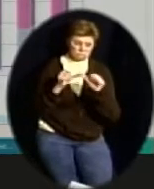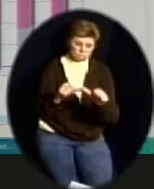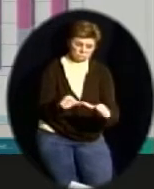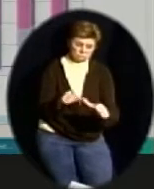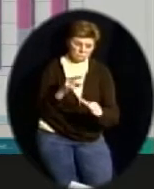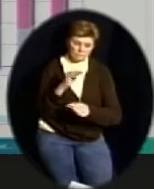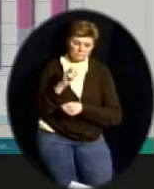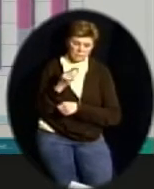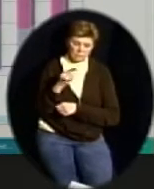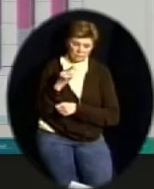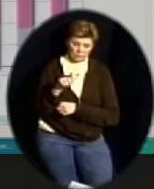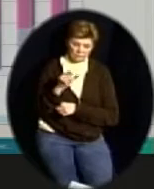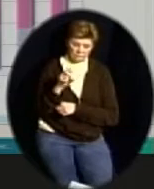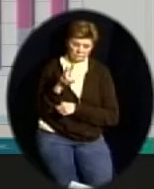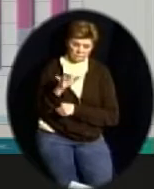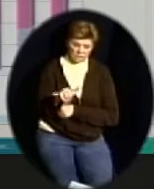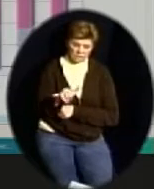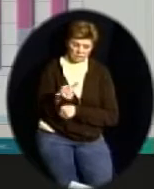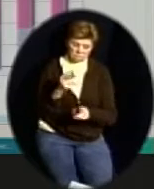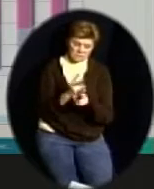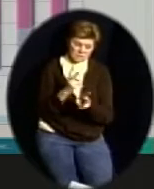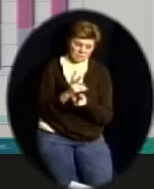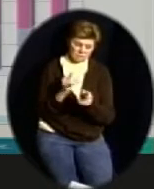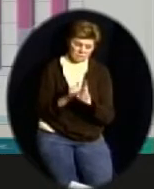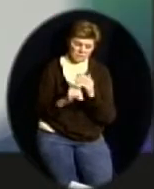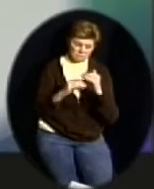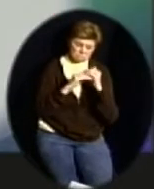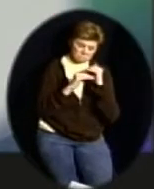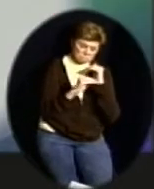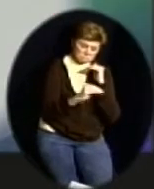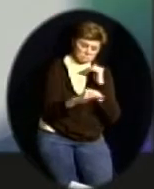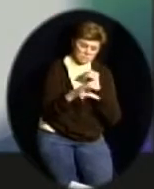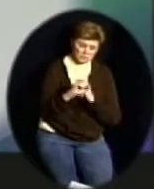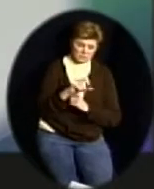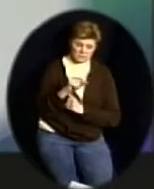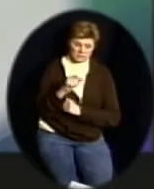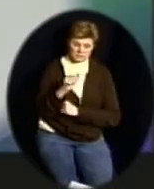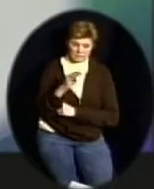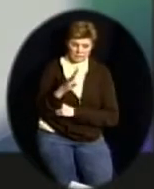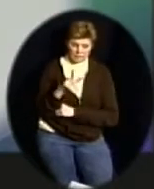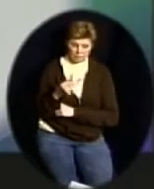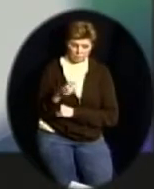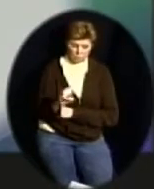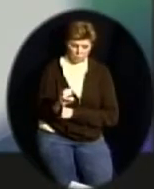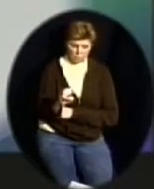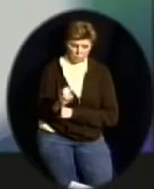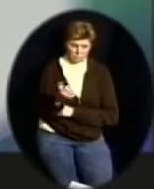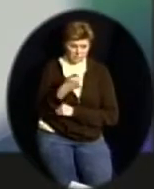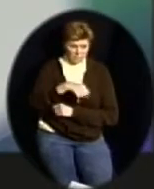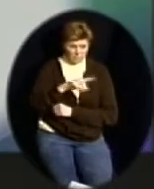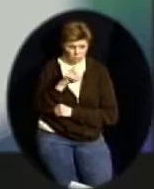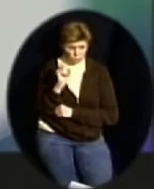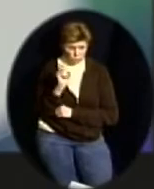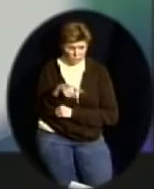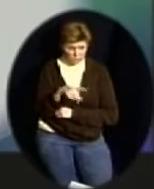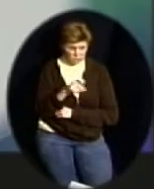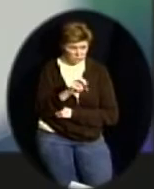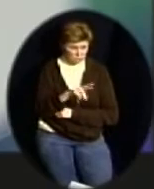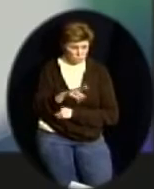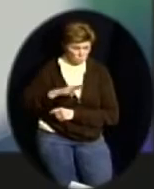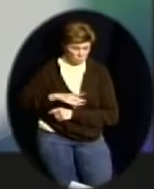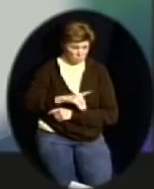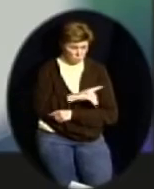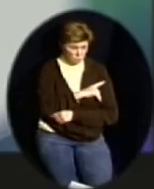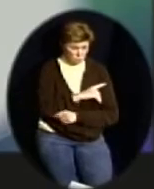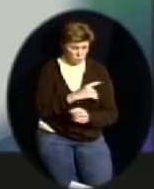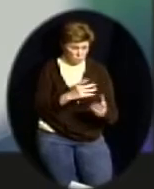that, that's the summary of the information this evening. If there's any questions the board might have, or if you want to go